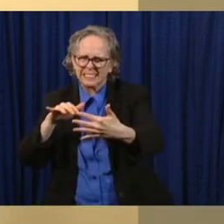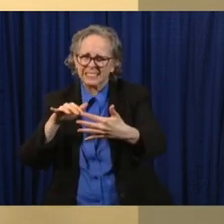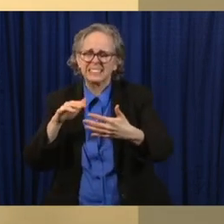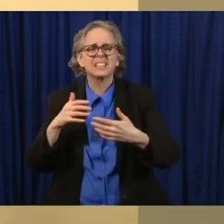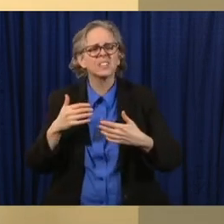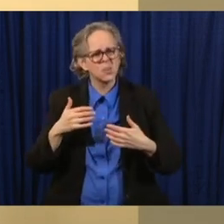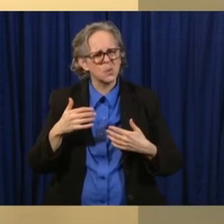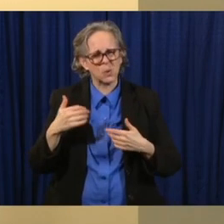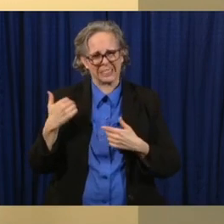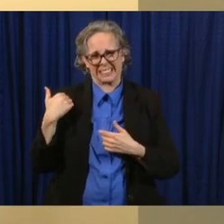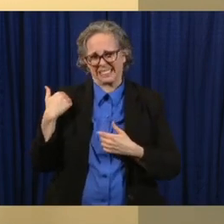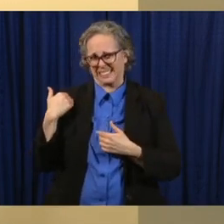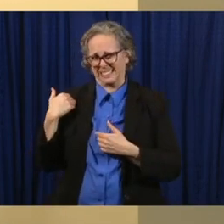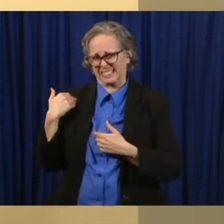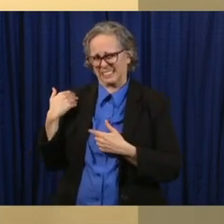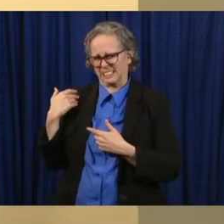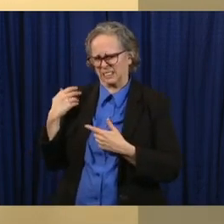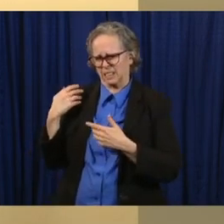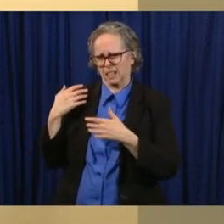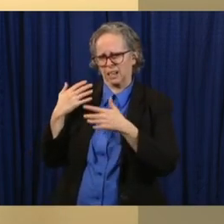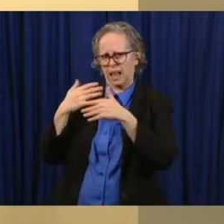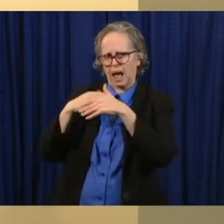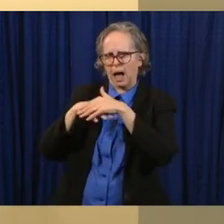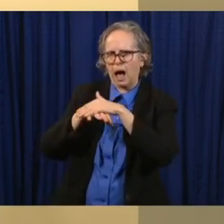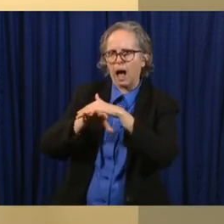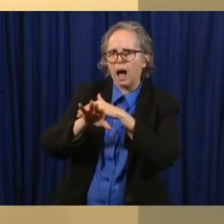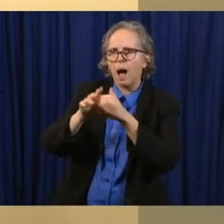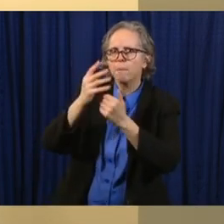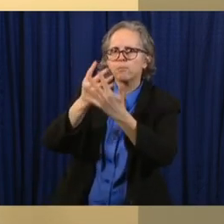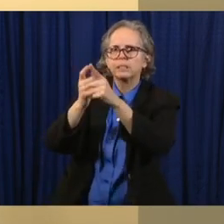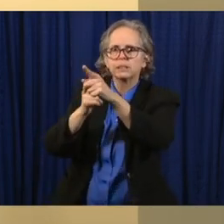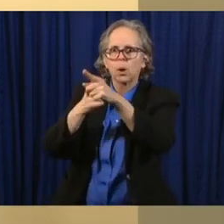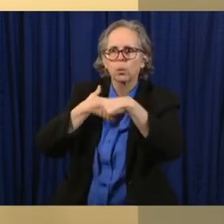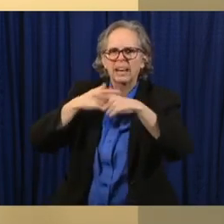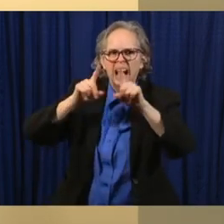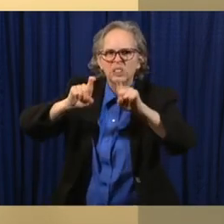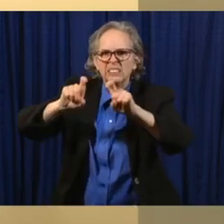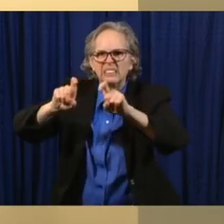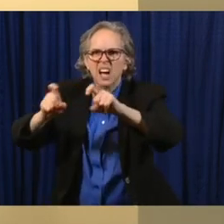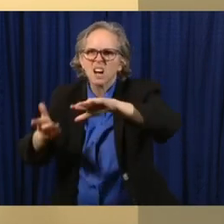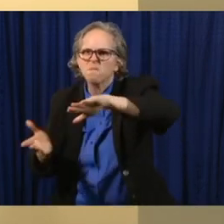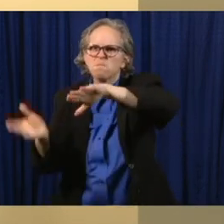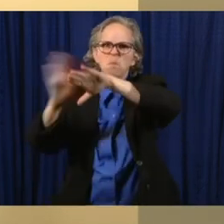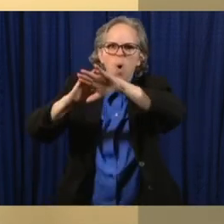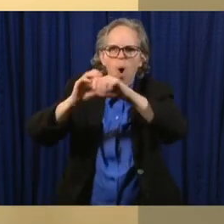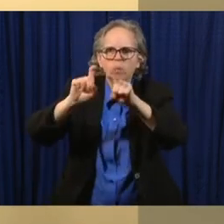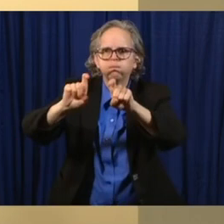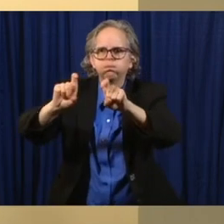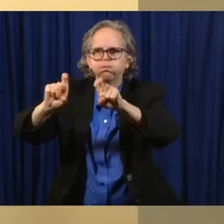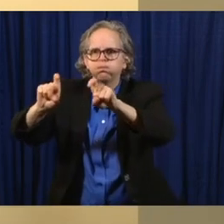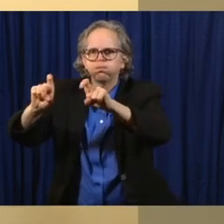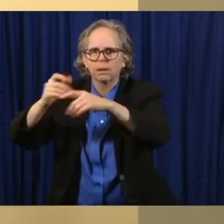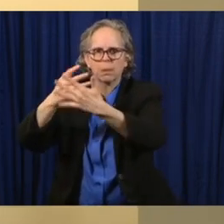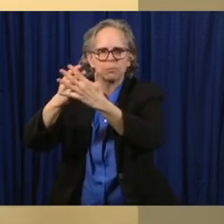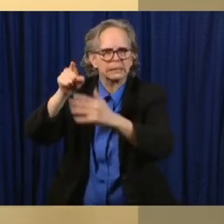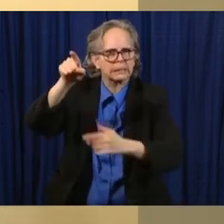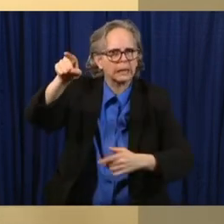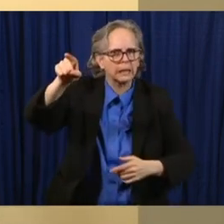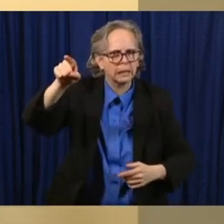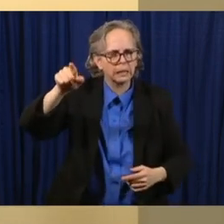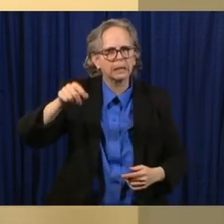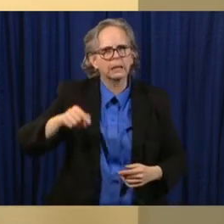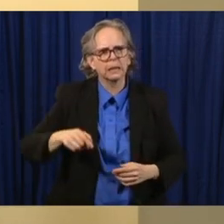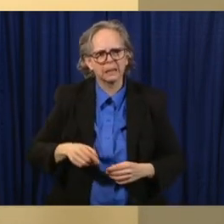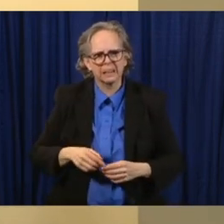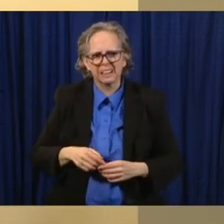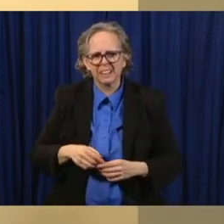intensive testing, as was mentioned last week. What was fascinating about some of that data is the amount of asymptomatic